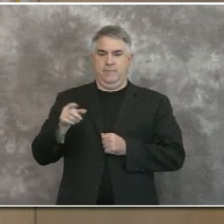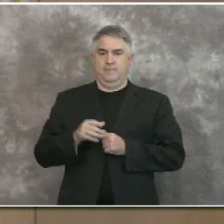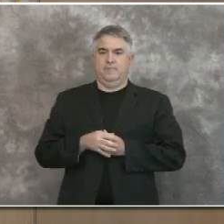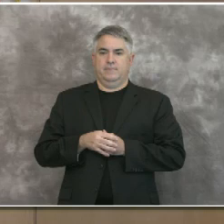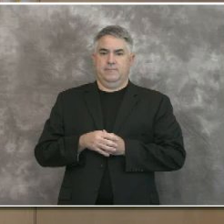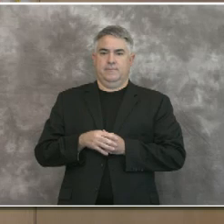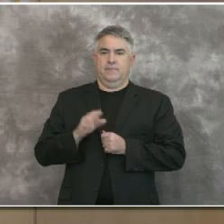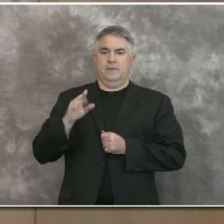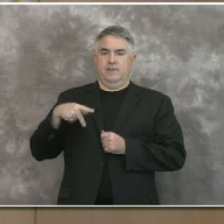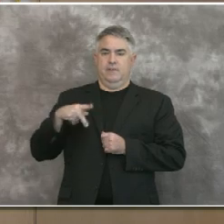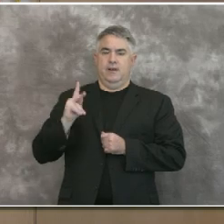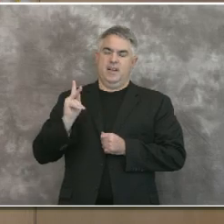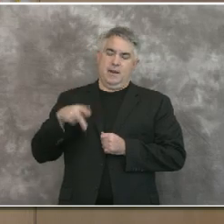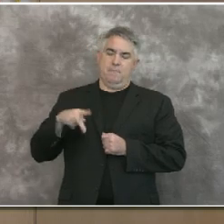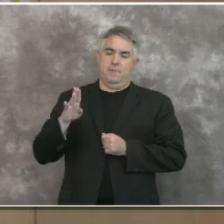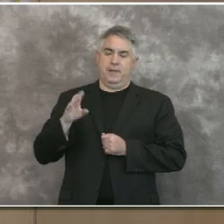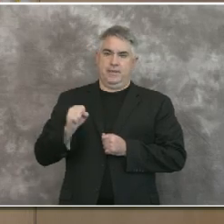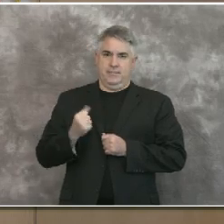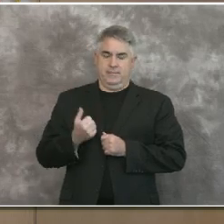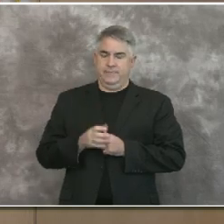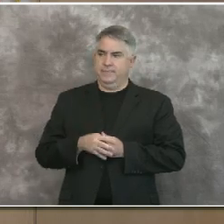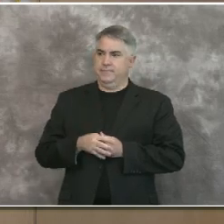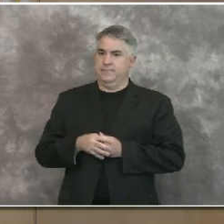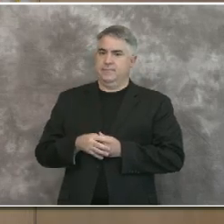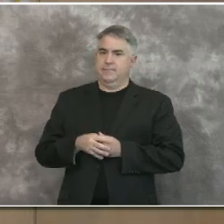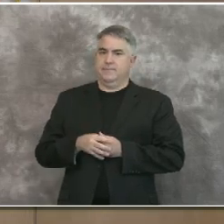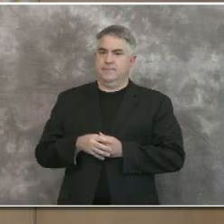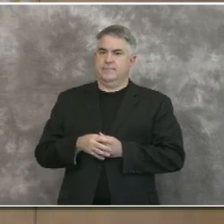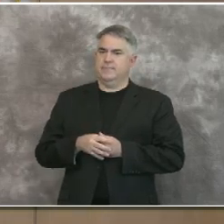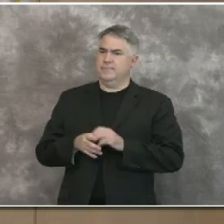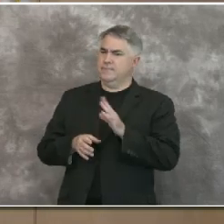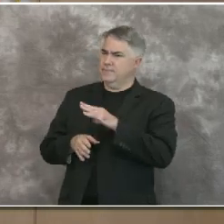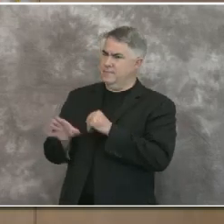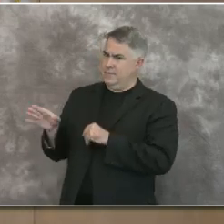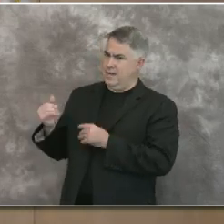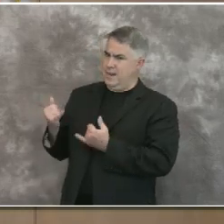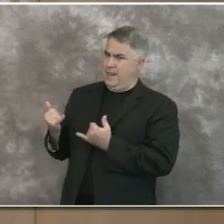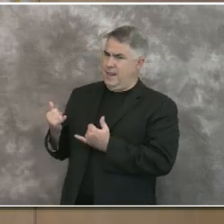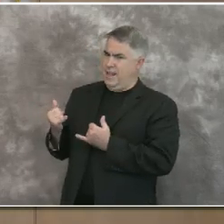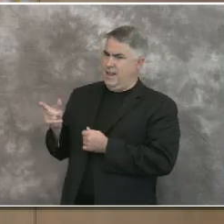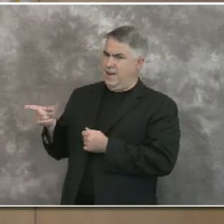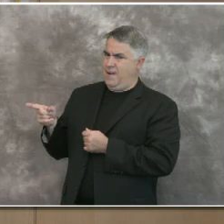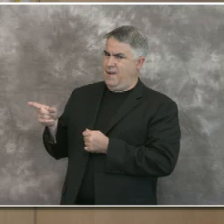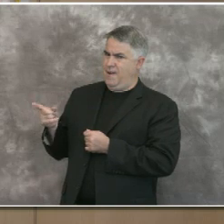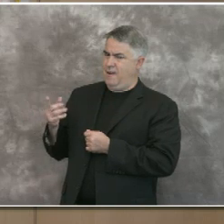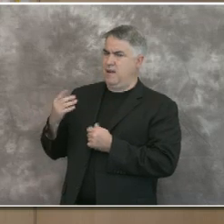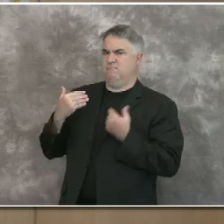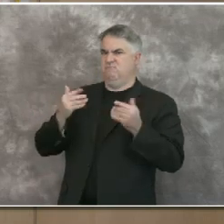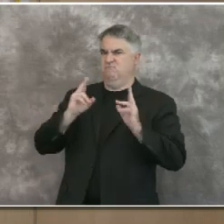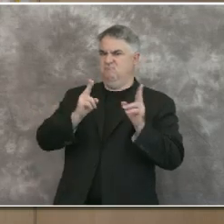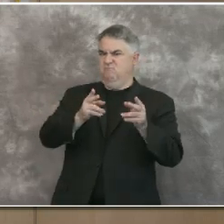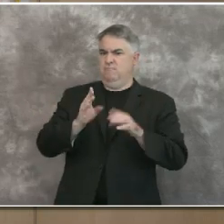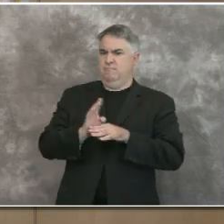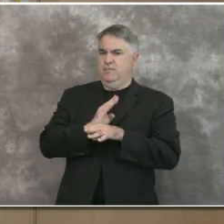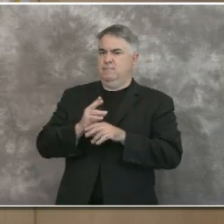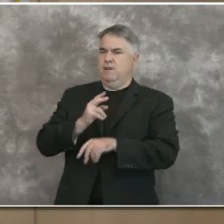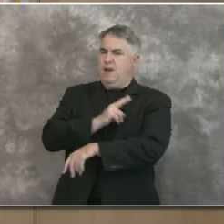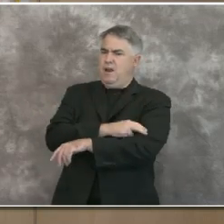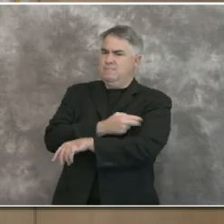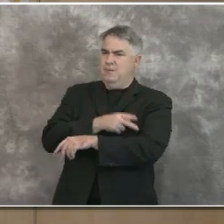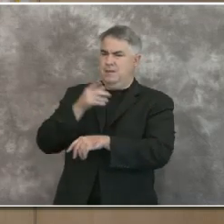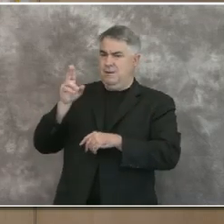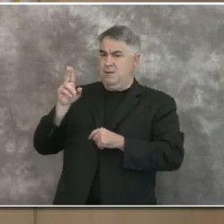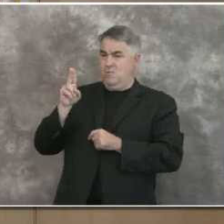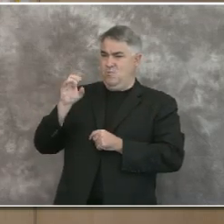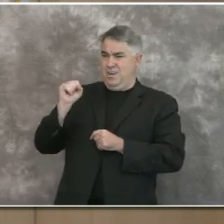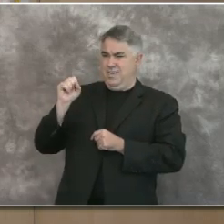Hi, before the board voted to approve moving further into phase 2 yesterday, we heard from some of our hospital systems. UCSD Health and